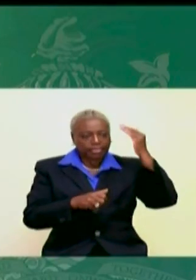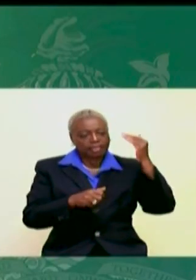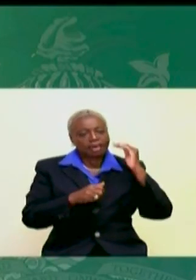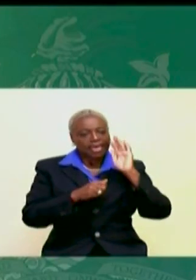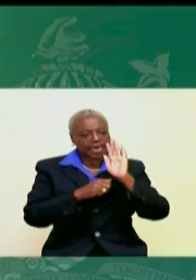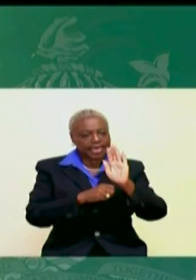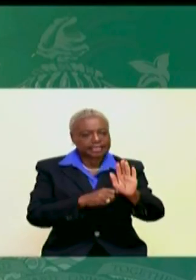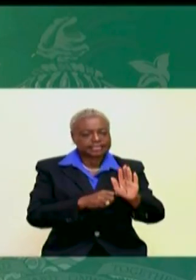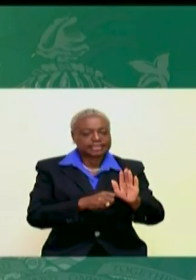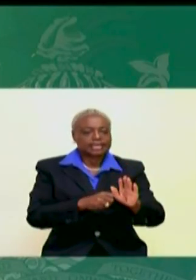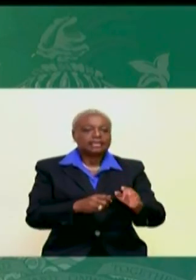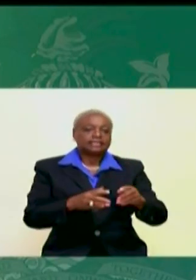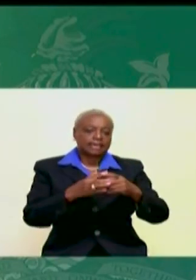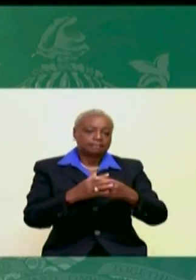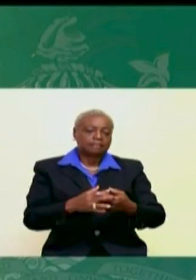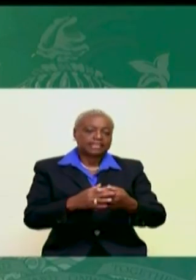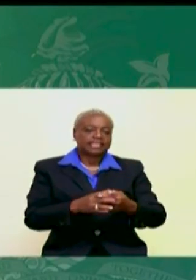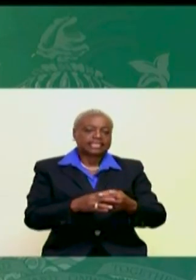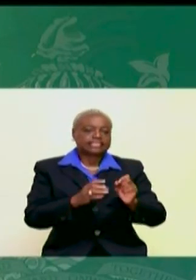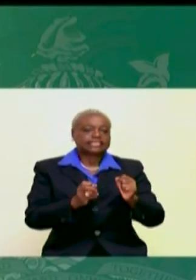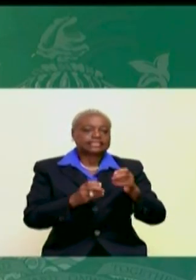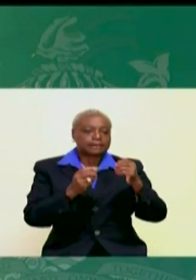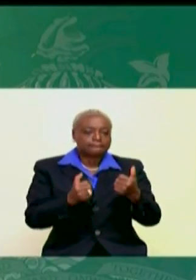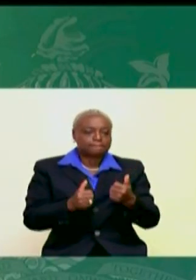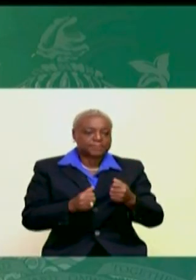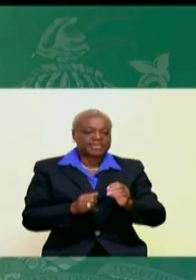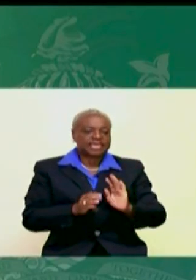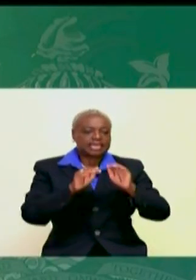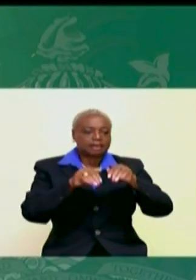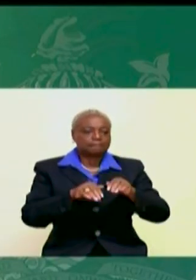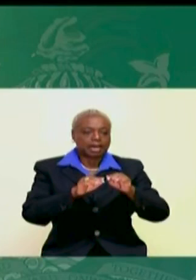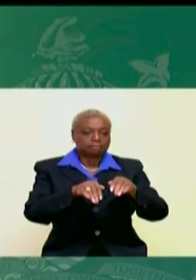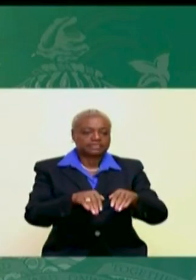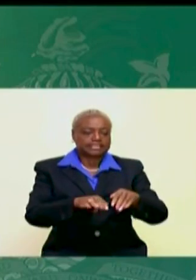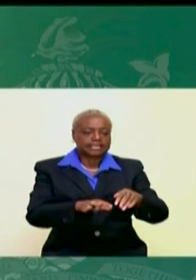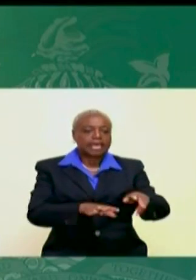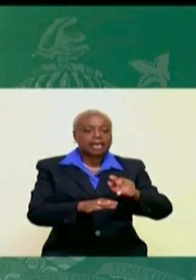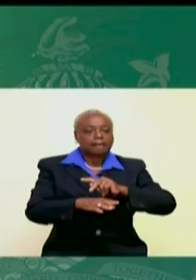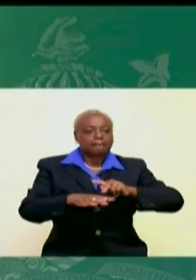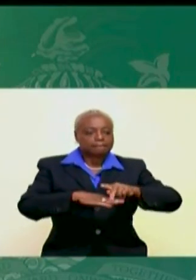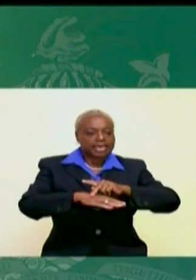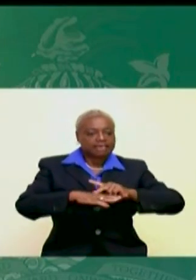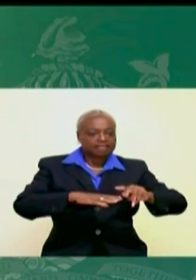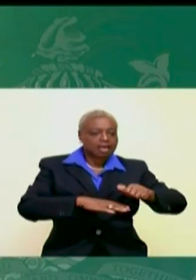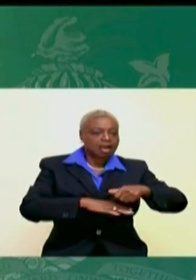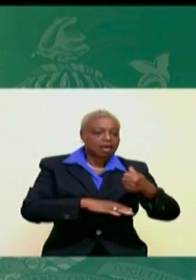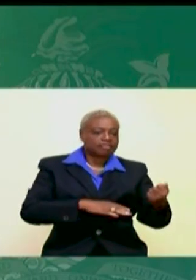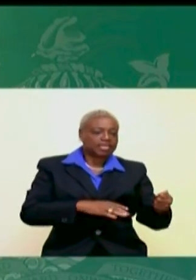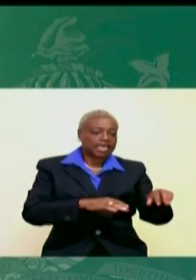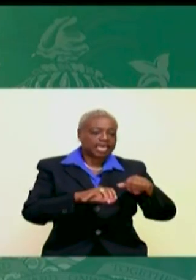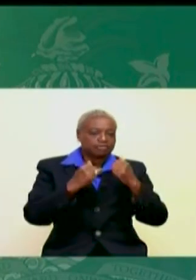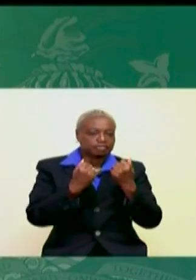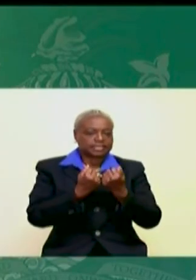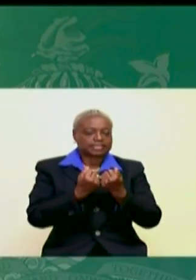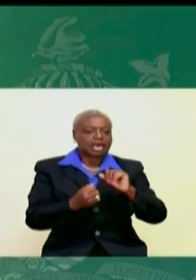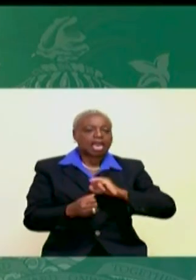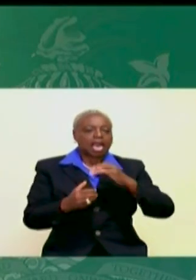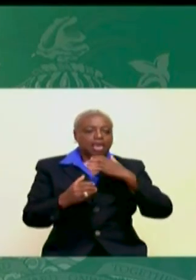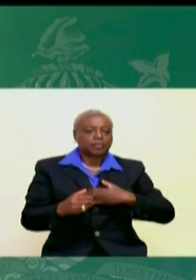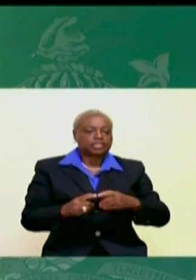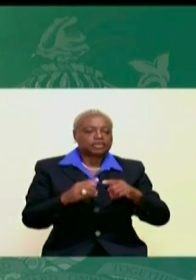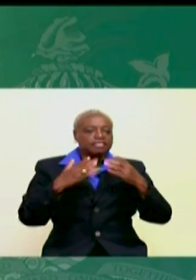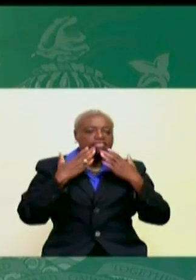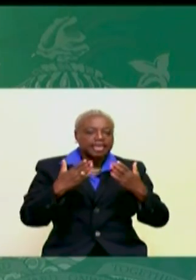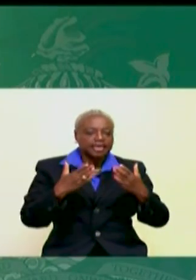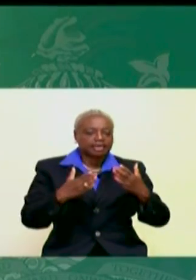speed bumps, continue paving in identified areas, especially in Selinden Pinland Estates. I wish to thank the